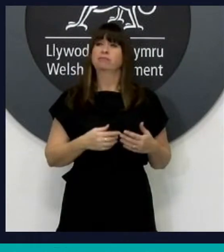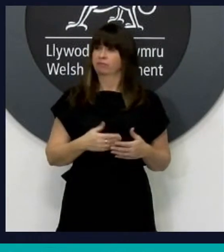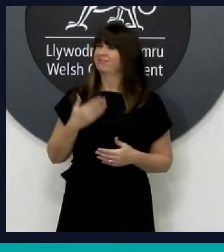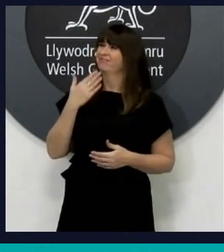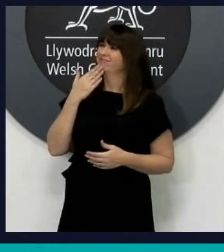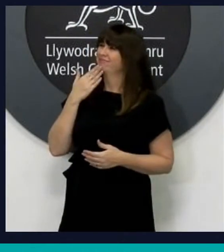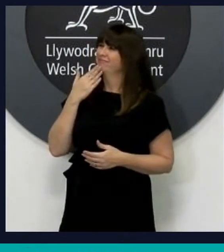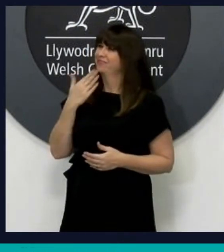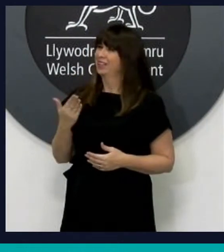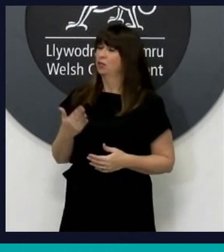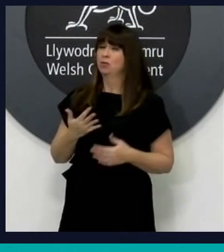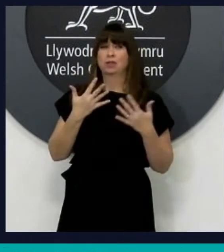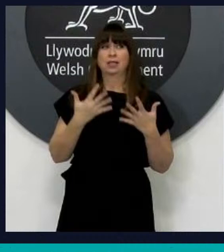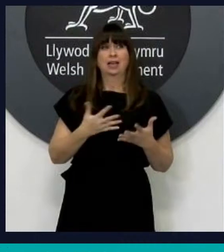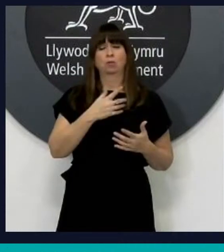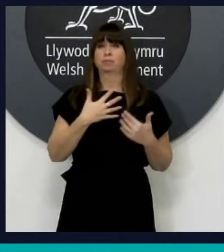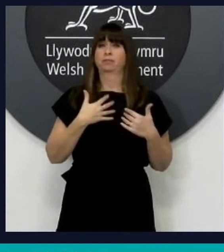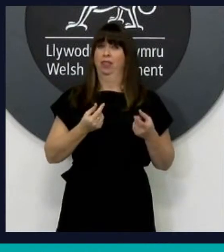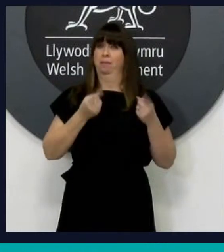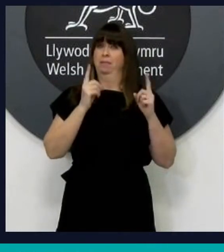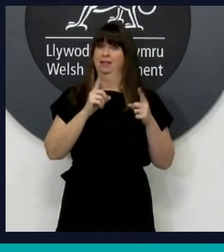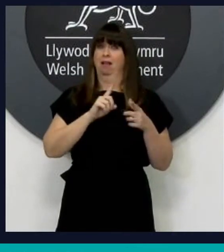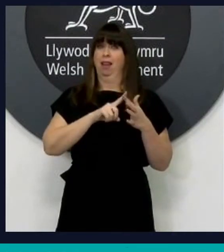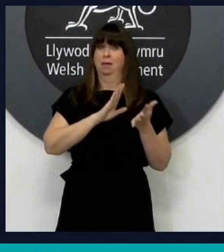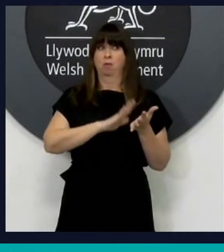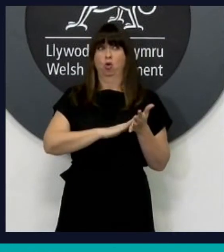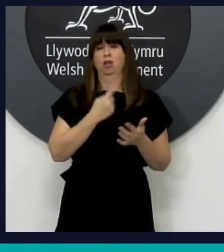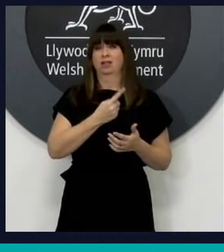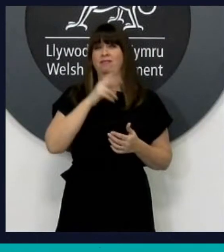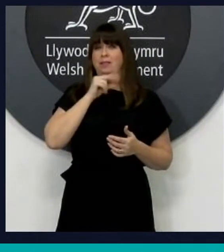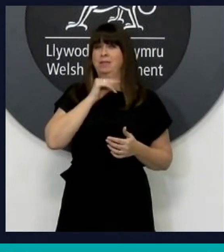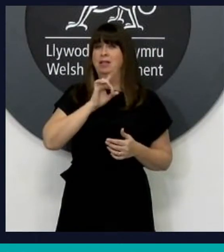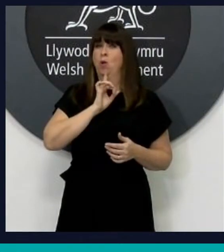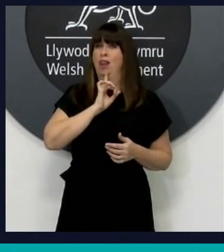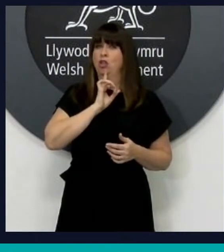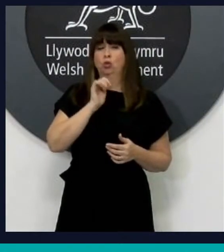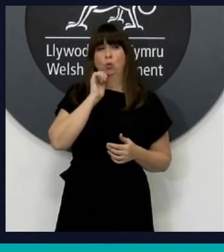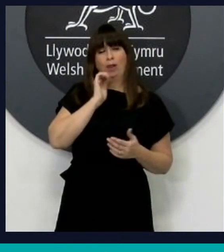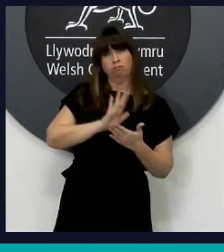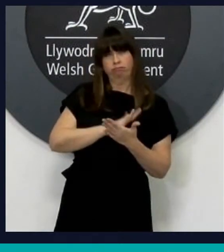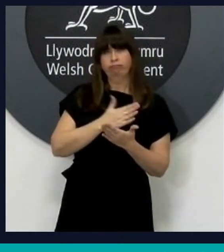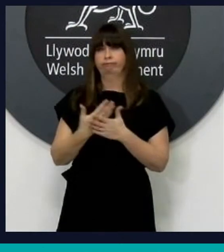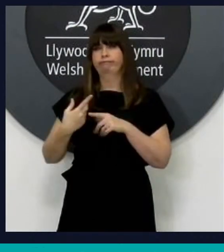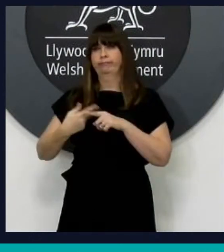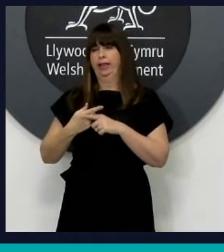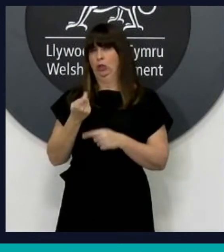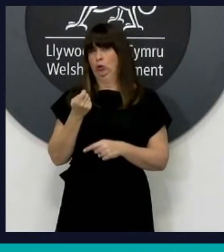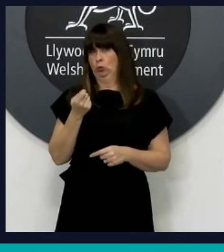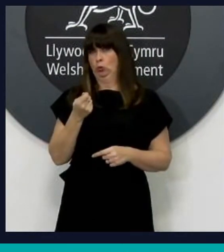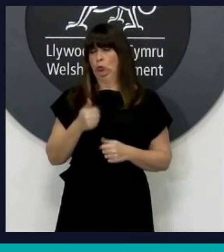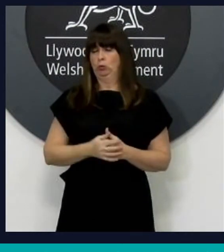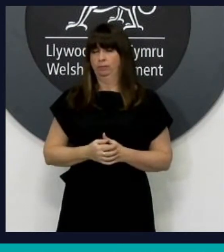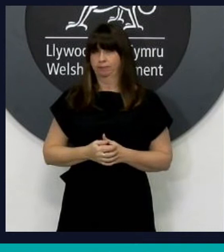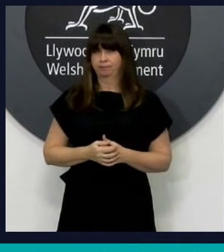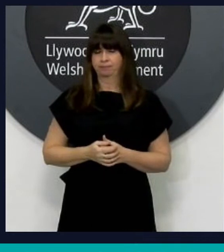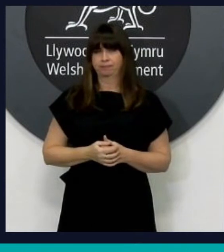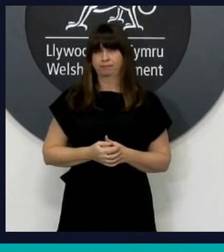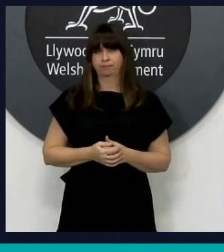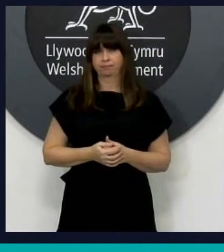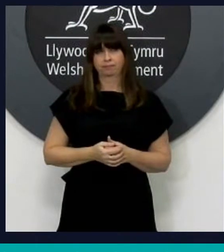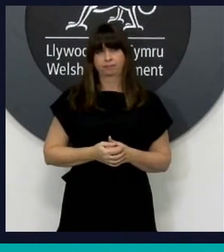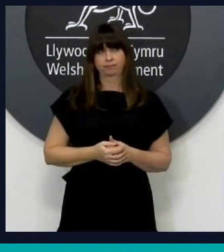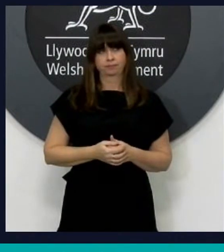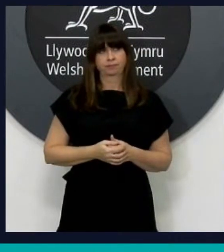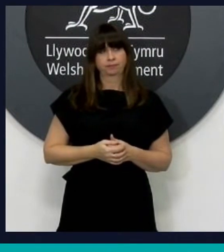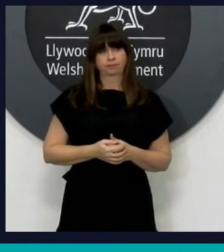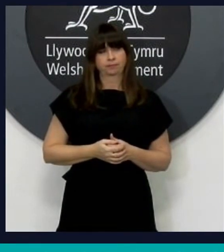Brechi am yr holl waith caled i'n amddiffyn ni gyd. Mae hwn yn gyfnod pryderus i bob un ohono ni. O'n i wedi gobeithio gallen